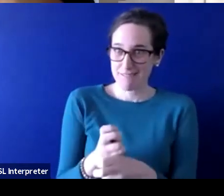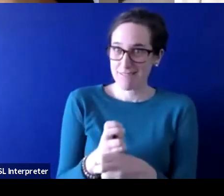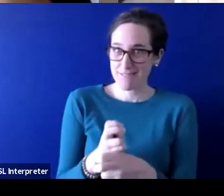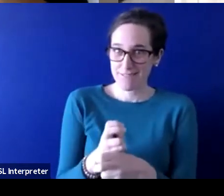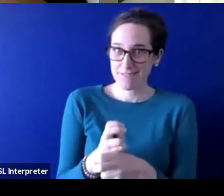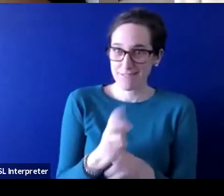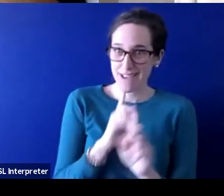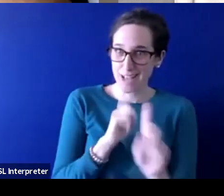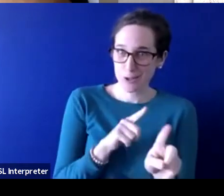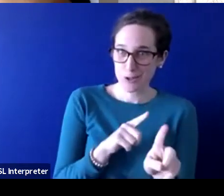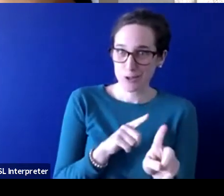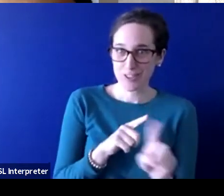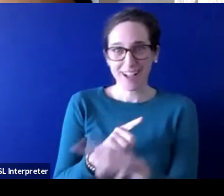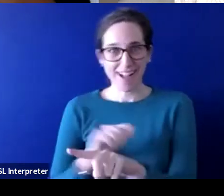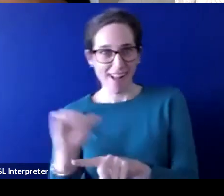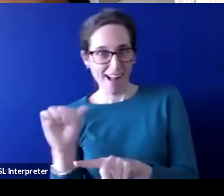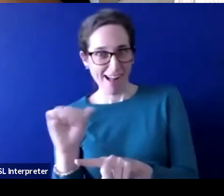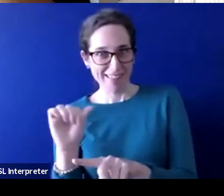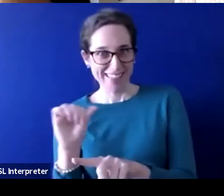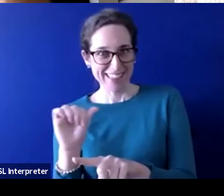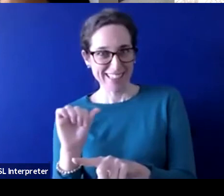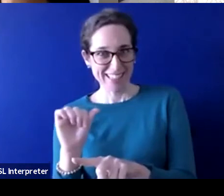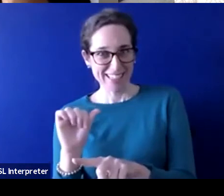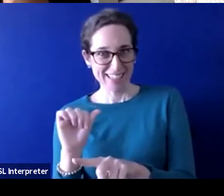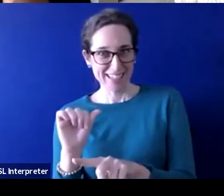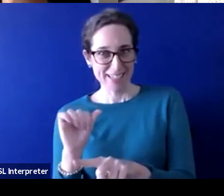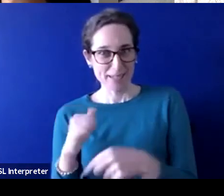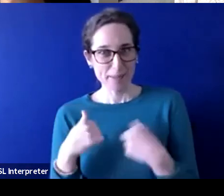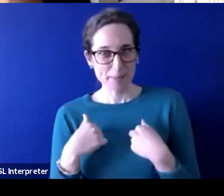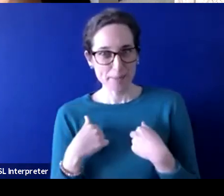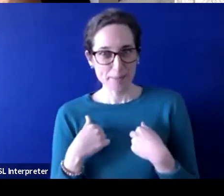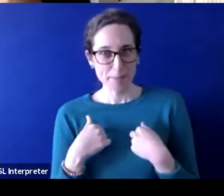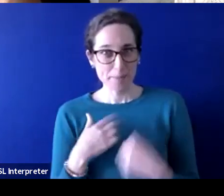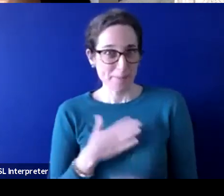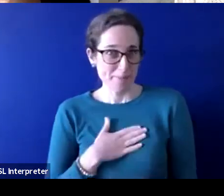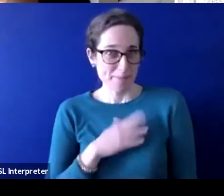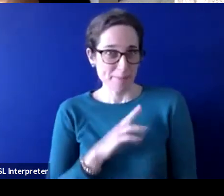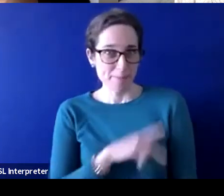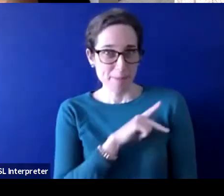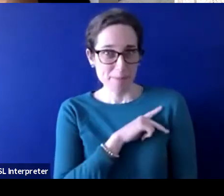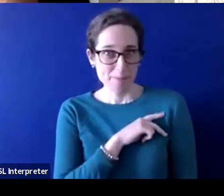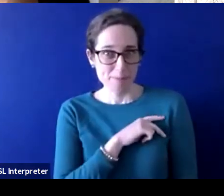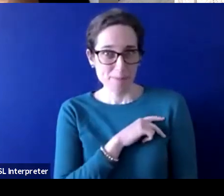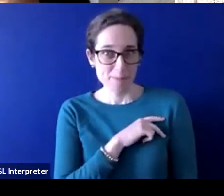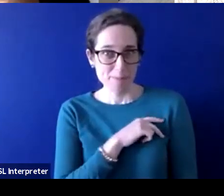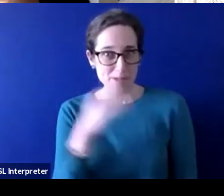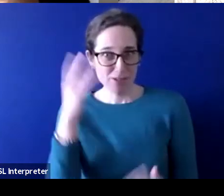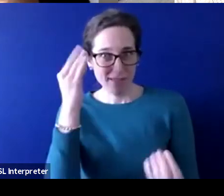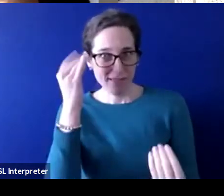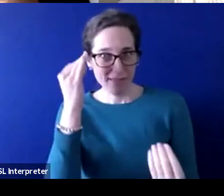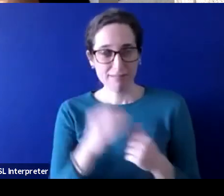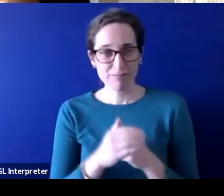Go ahead, Aaliyah, go ahead. Are you sure? Yeah, go ahead. Well, personally for me, like one of the biggest